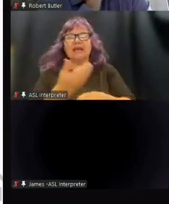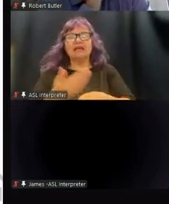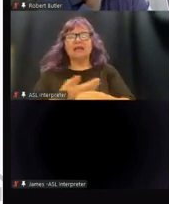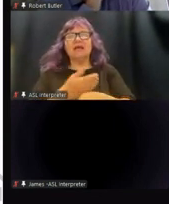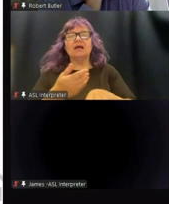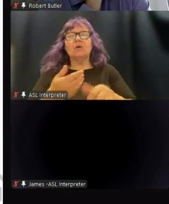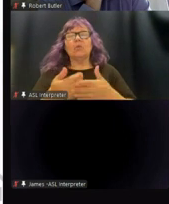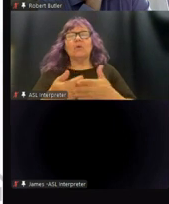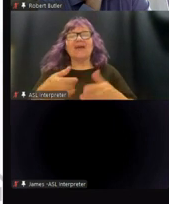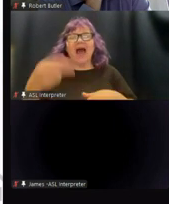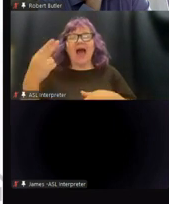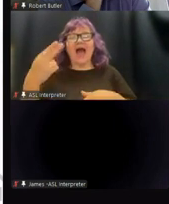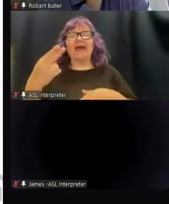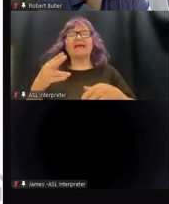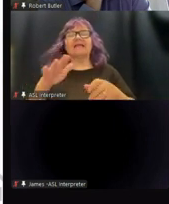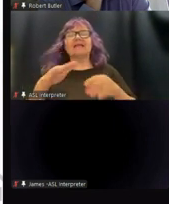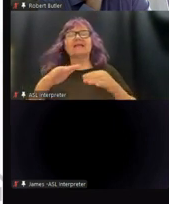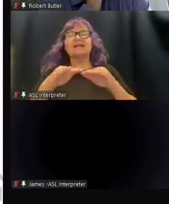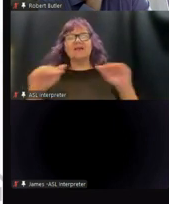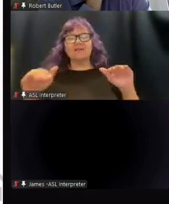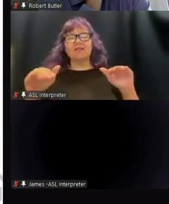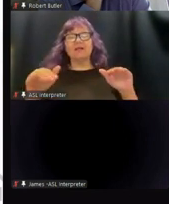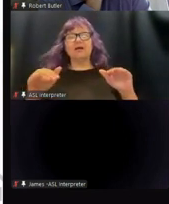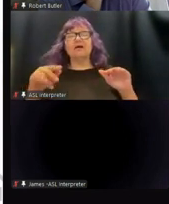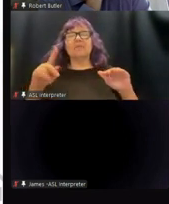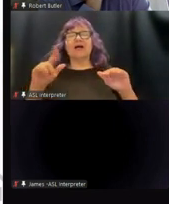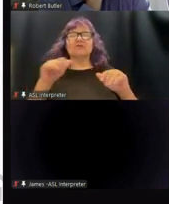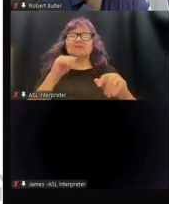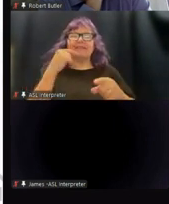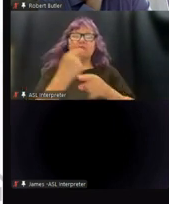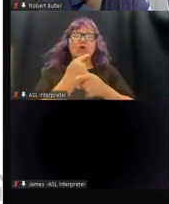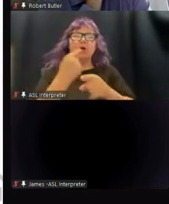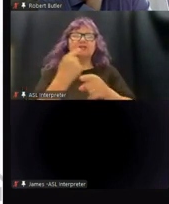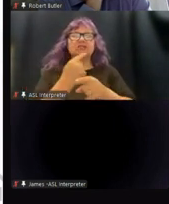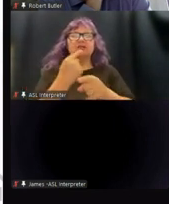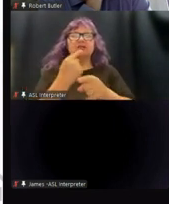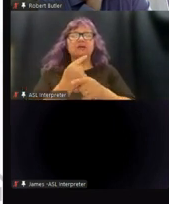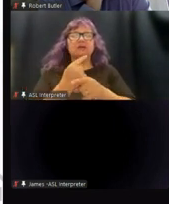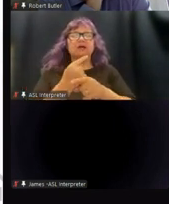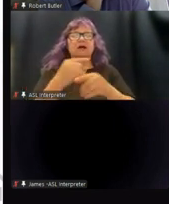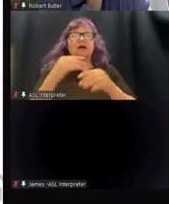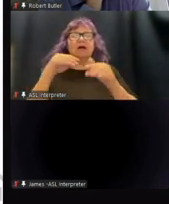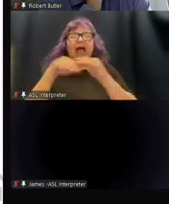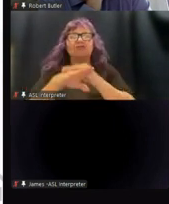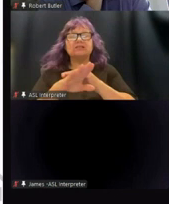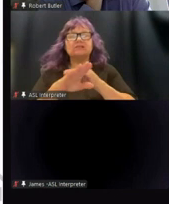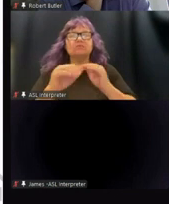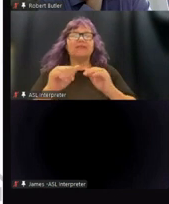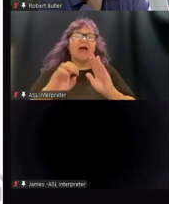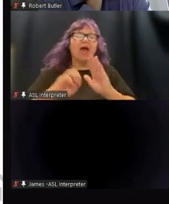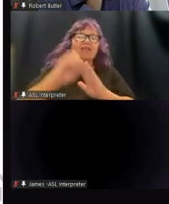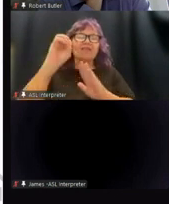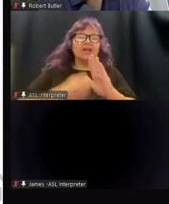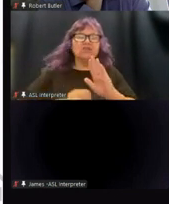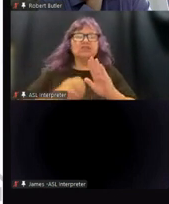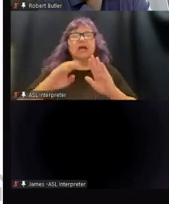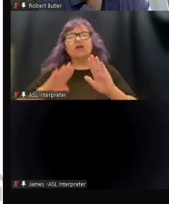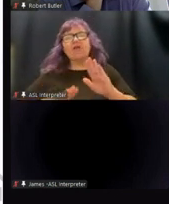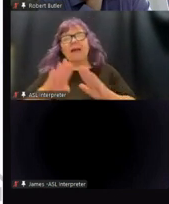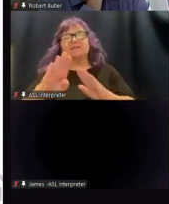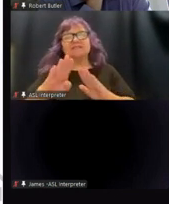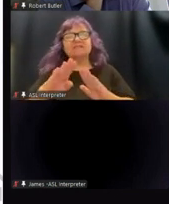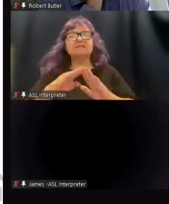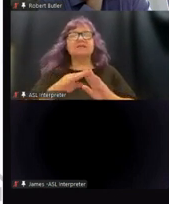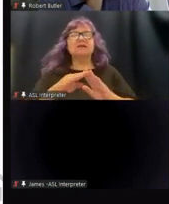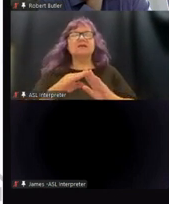high-level platforms in the appropriate vertical circulation, elevators, and ramping structures